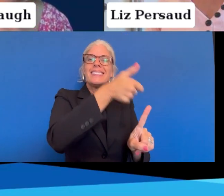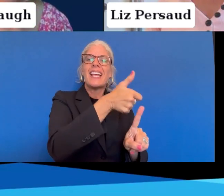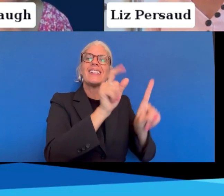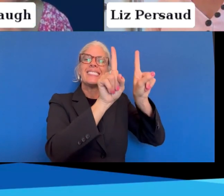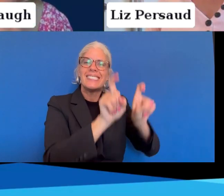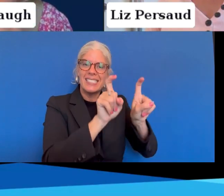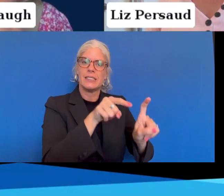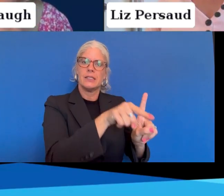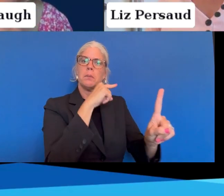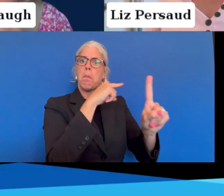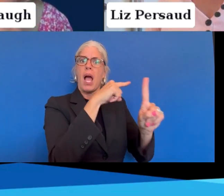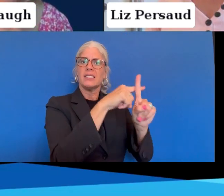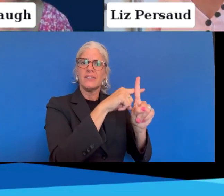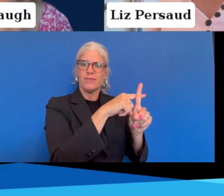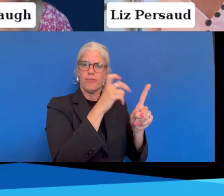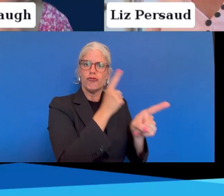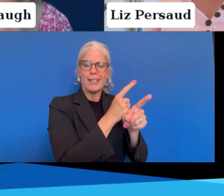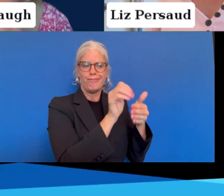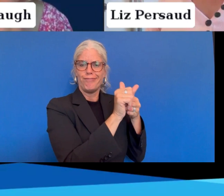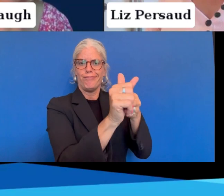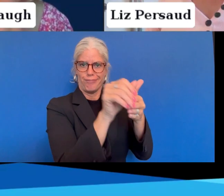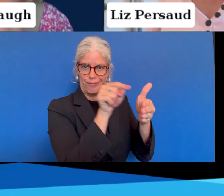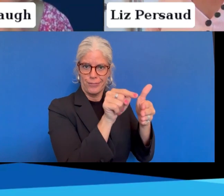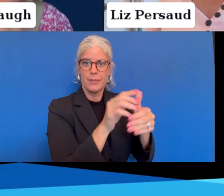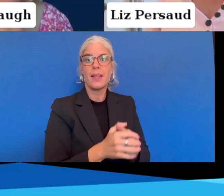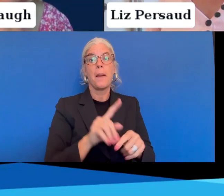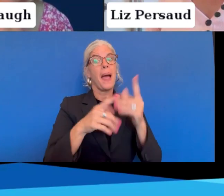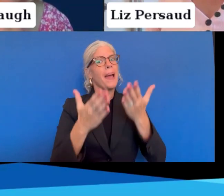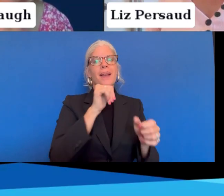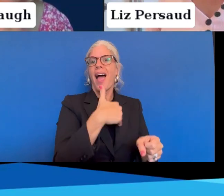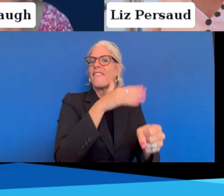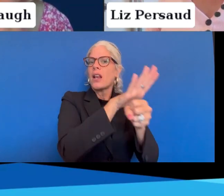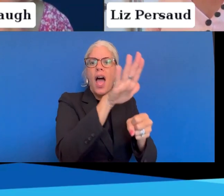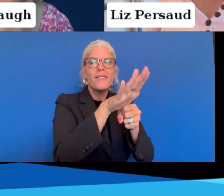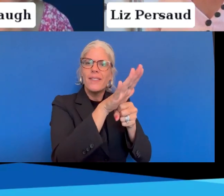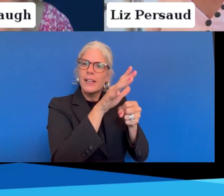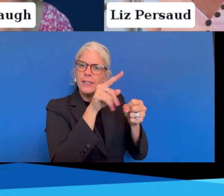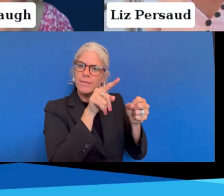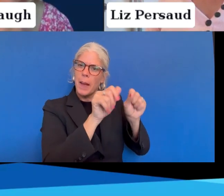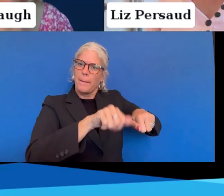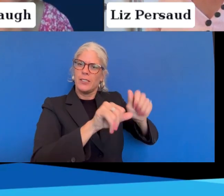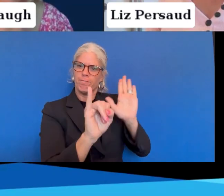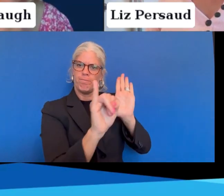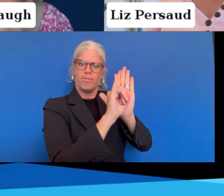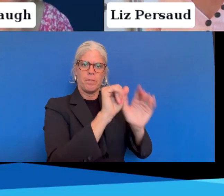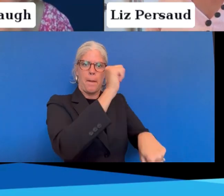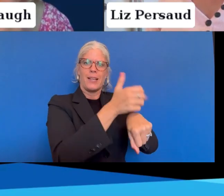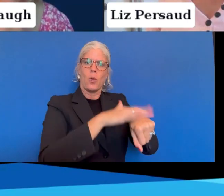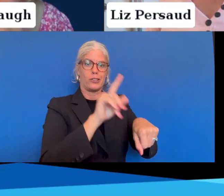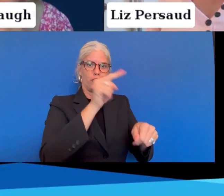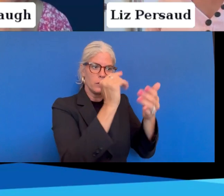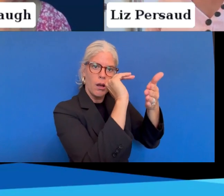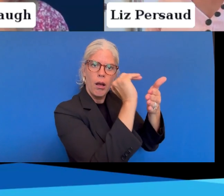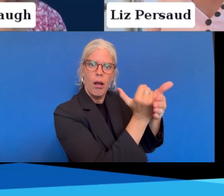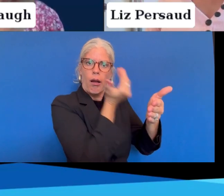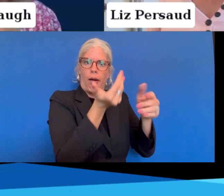okay? So it is a test that, if positive, does lead to direction, but it may